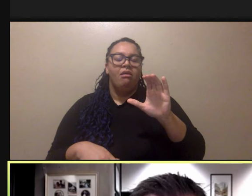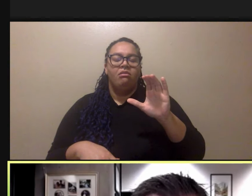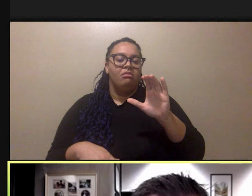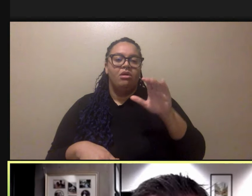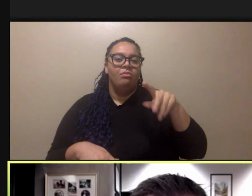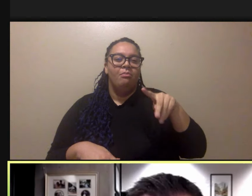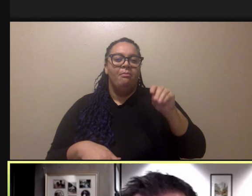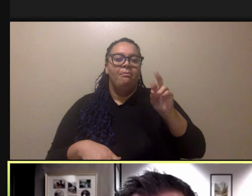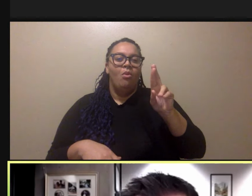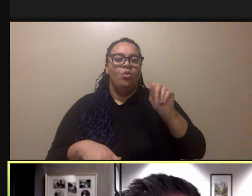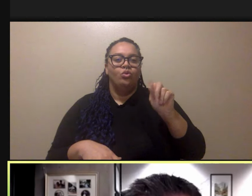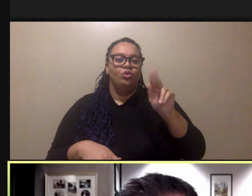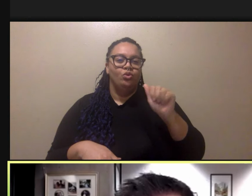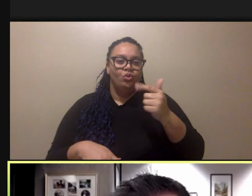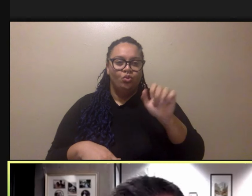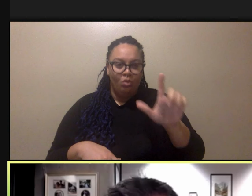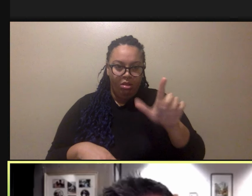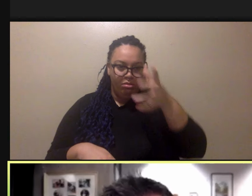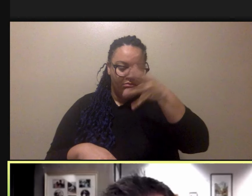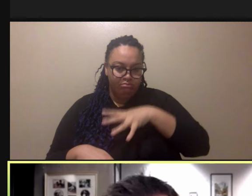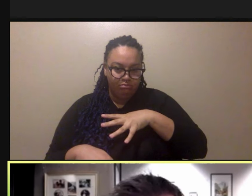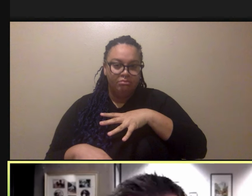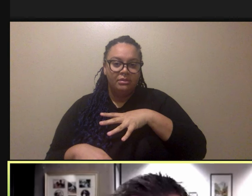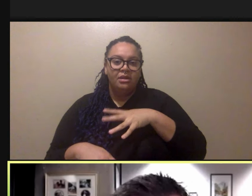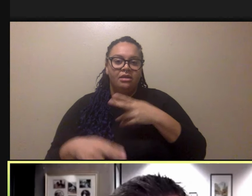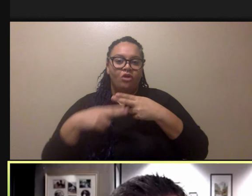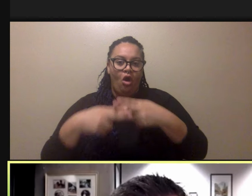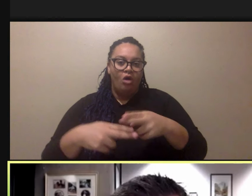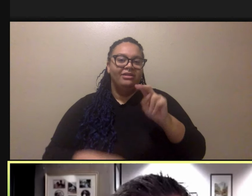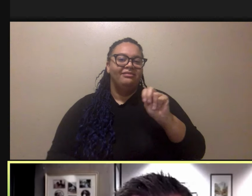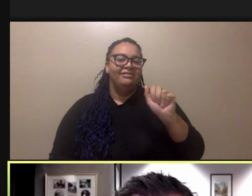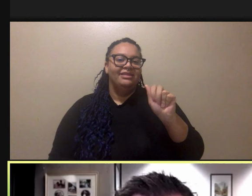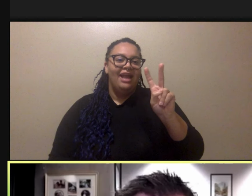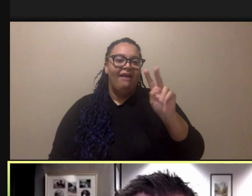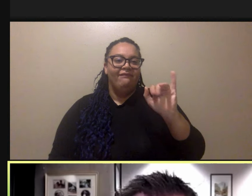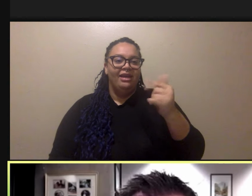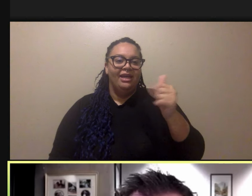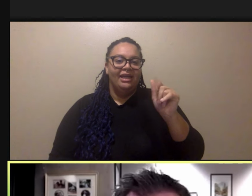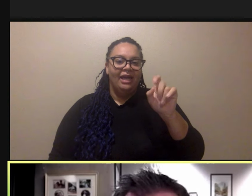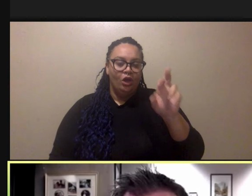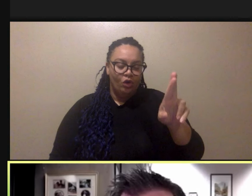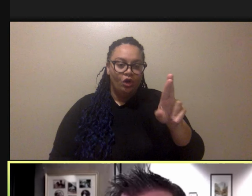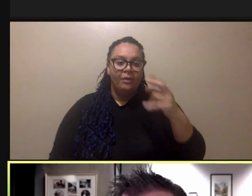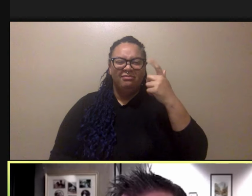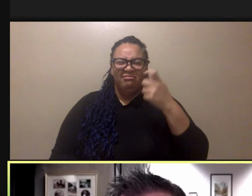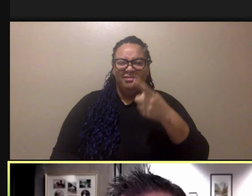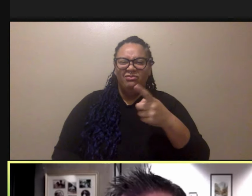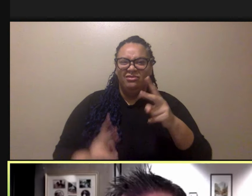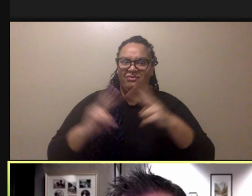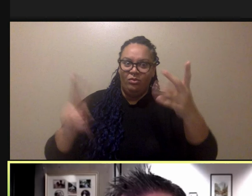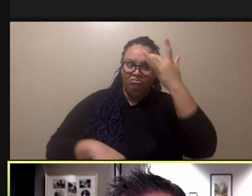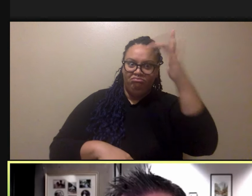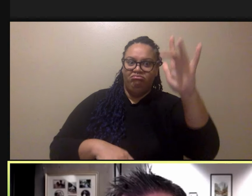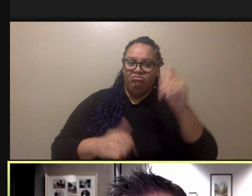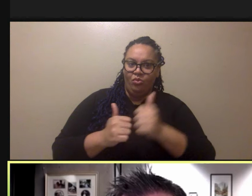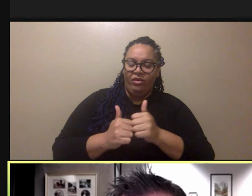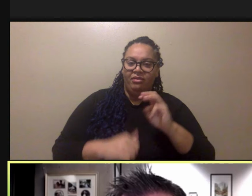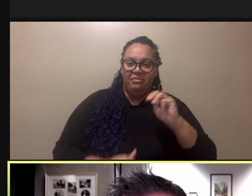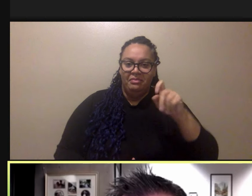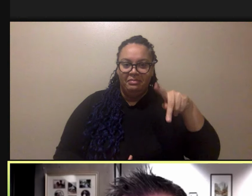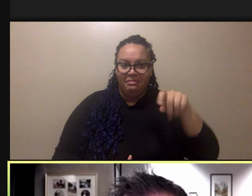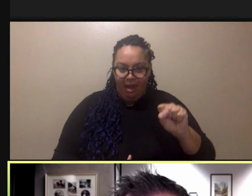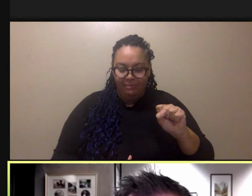Henry the Navigator. His nickname was Navigator because he was a patron of geographic exploration among